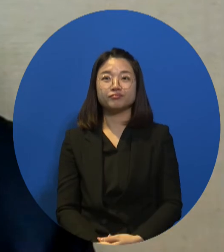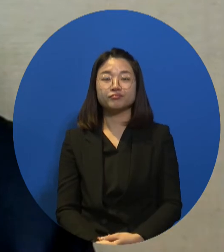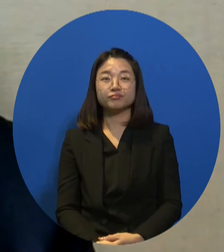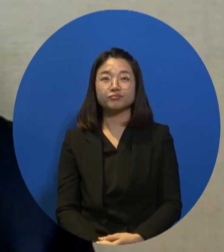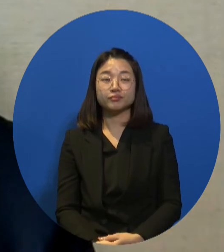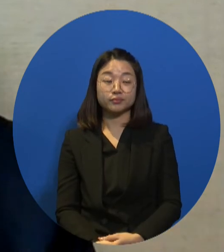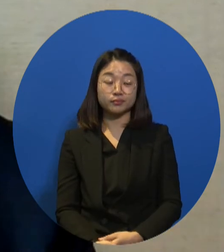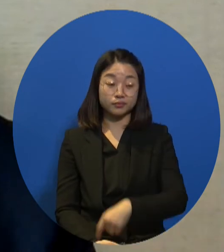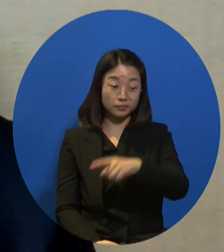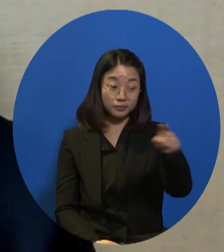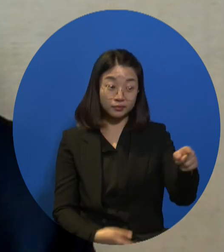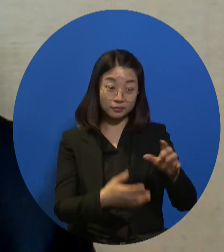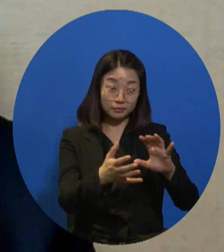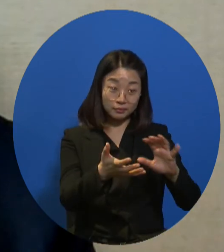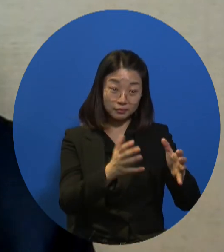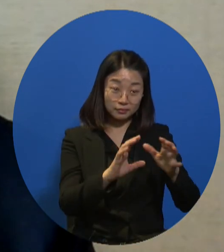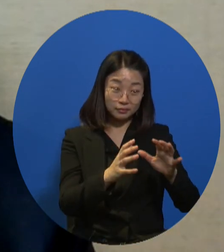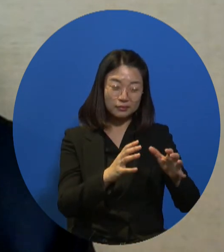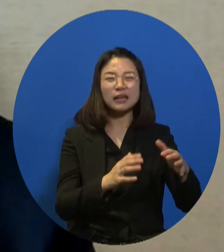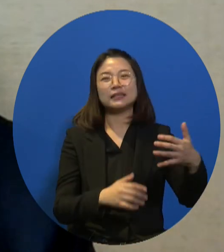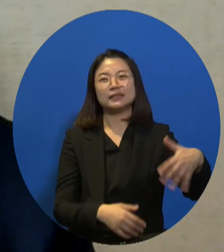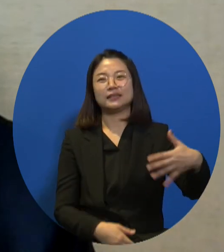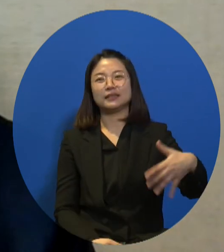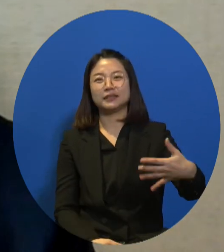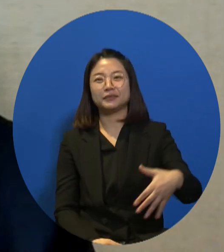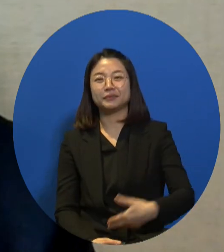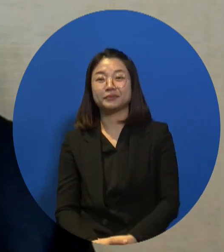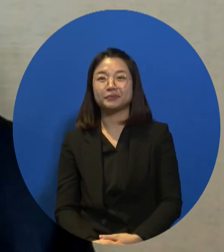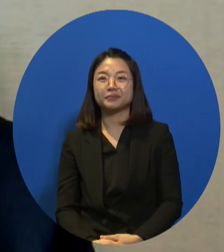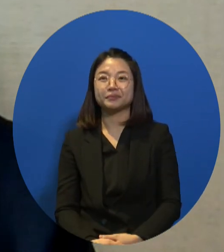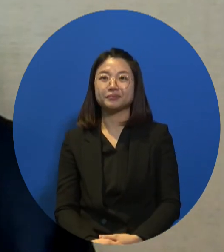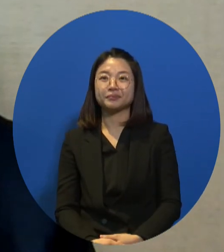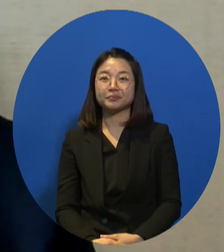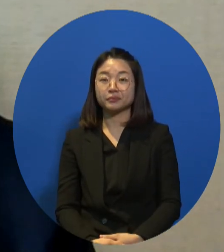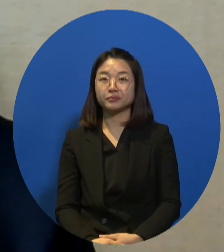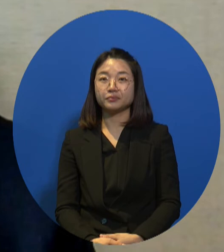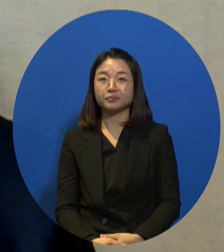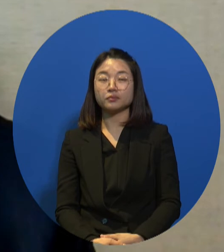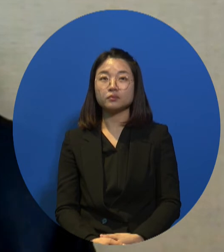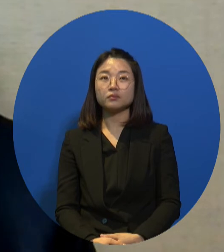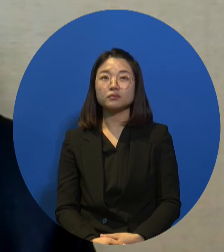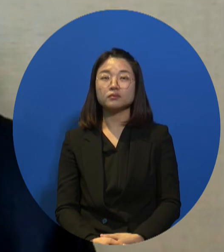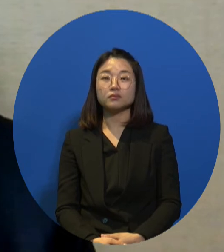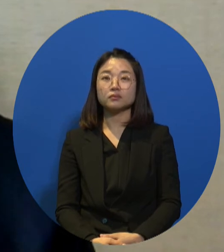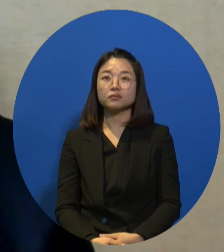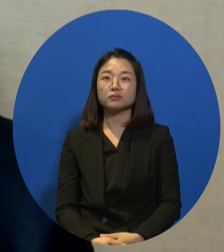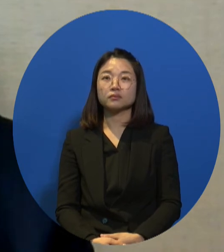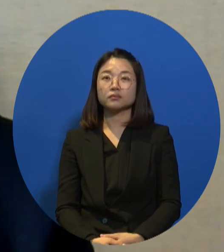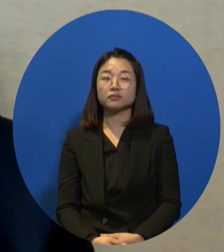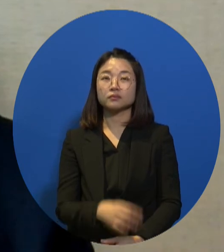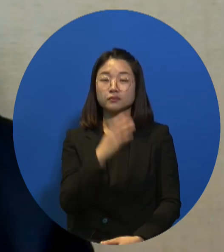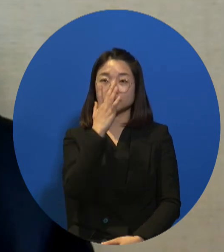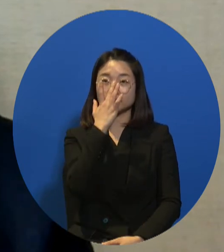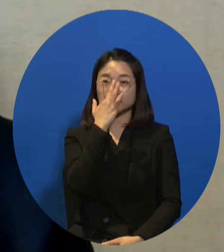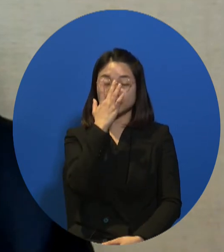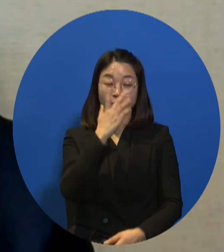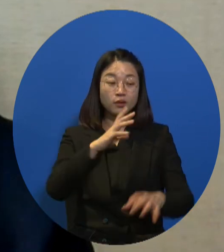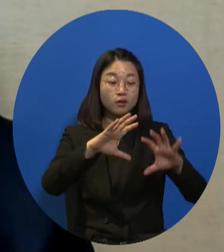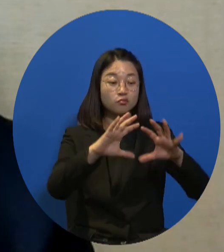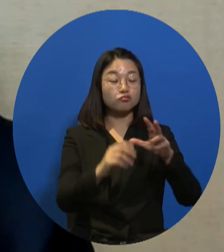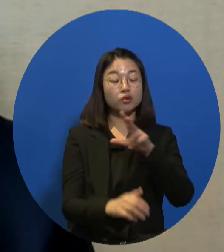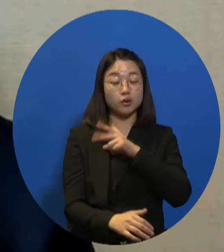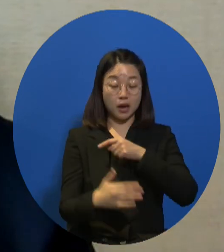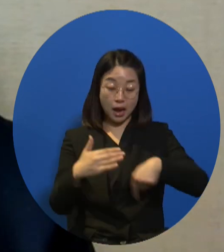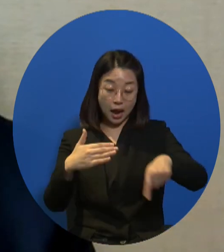But realistically speaking, this issue is not extensively discussed at this moment. And